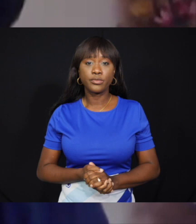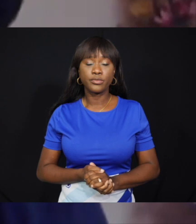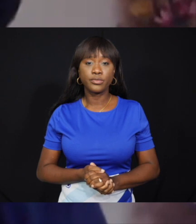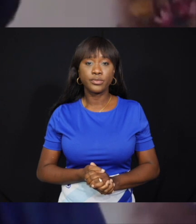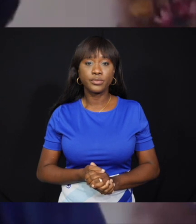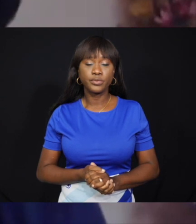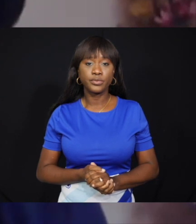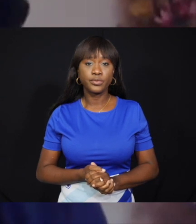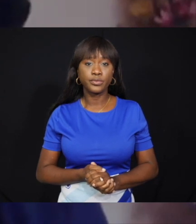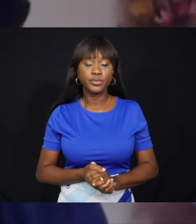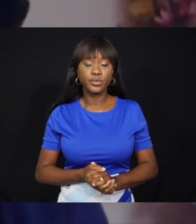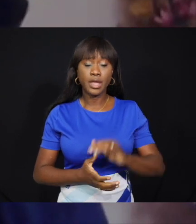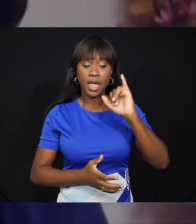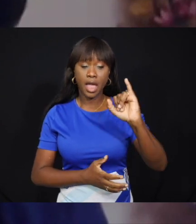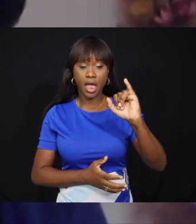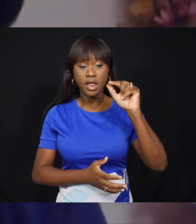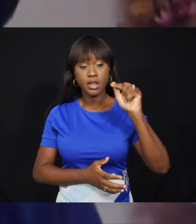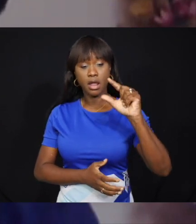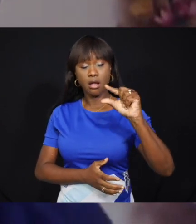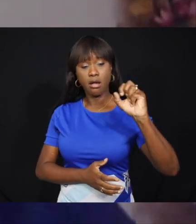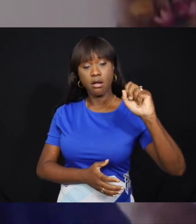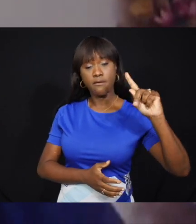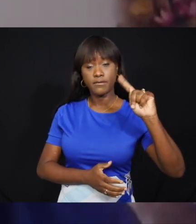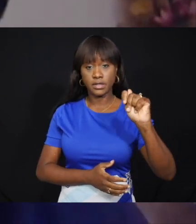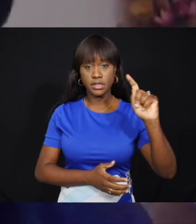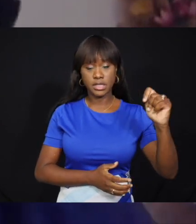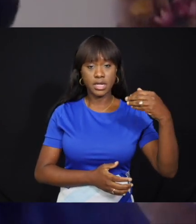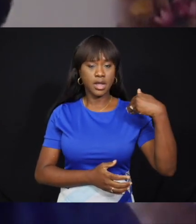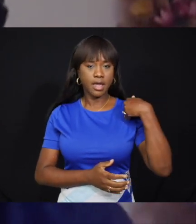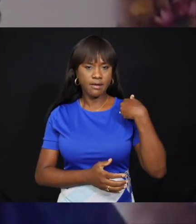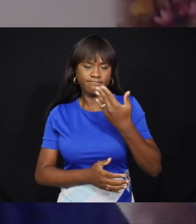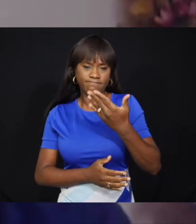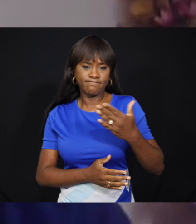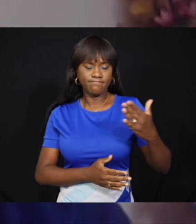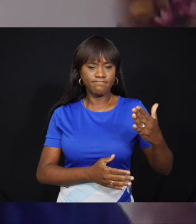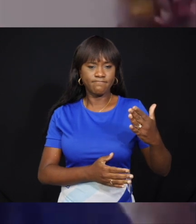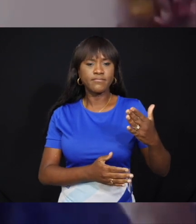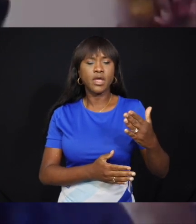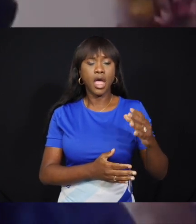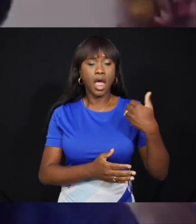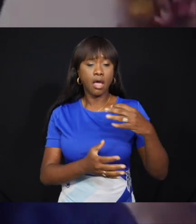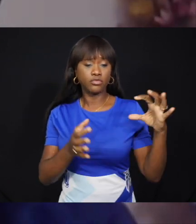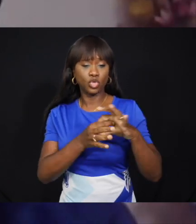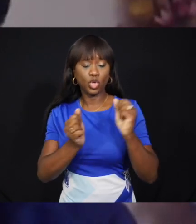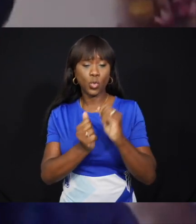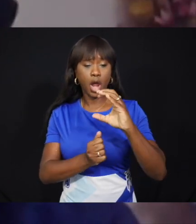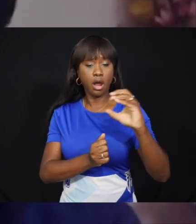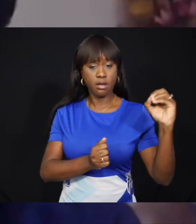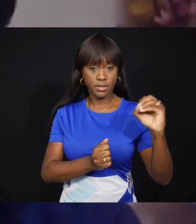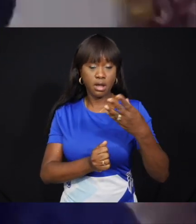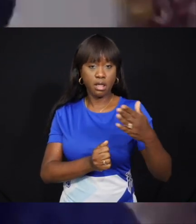So essentially at iGovTT, we partner with several of our brothers and sister companies such